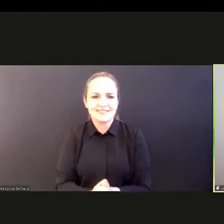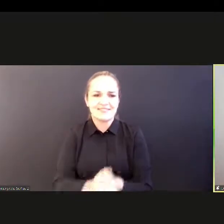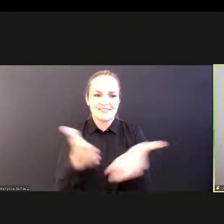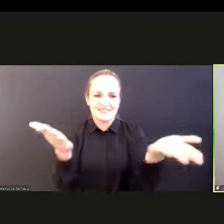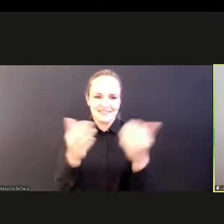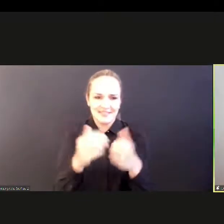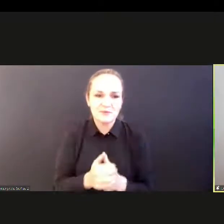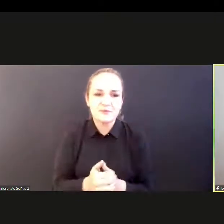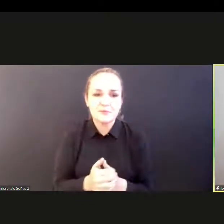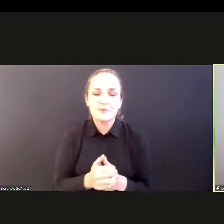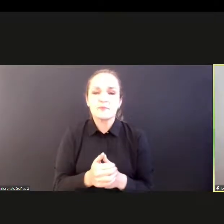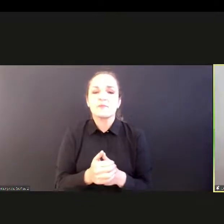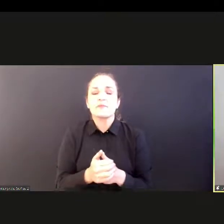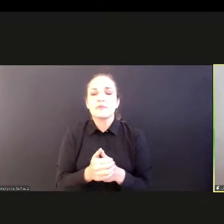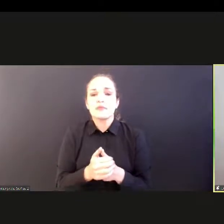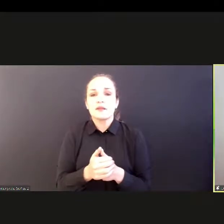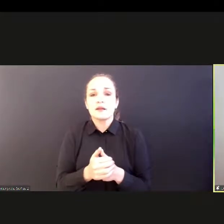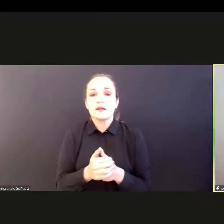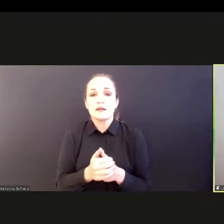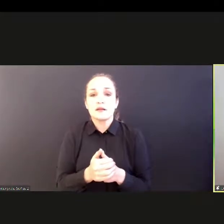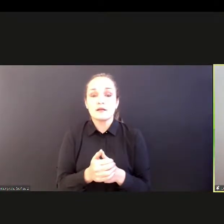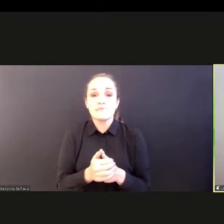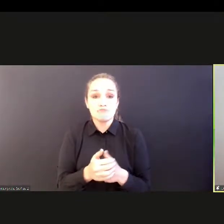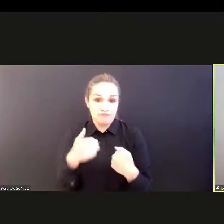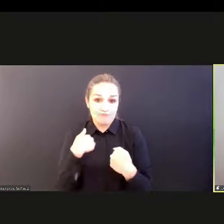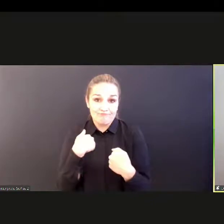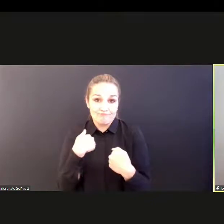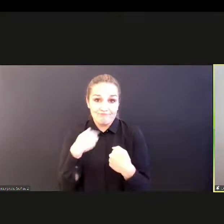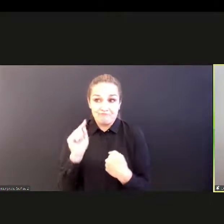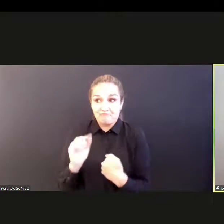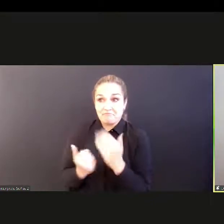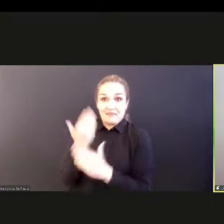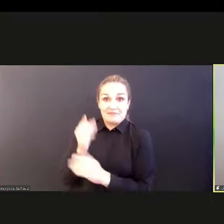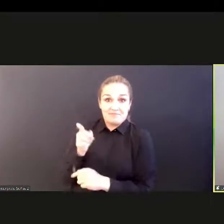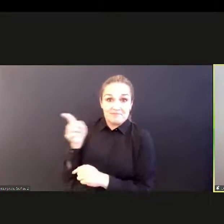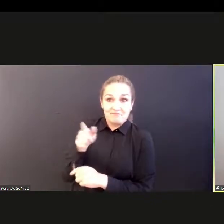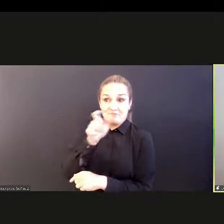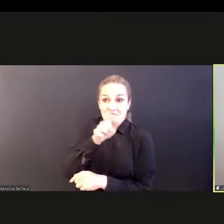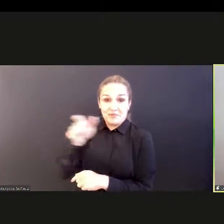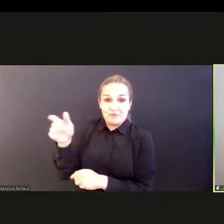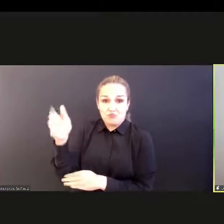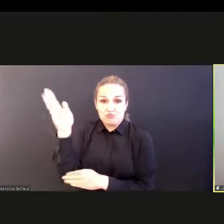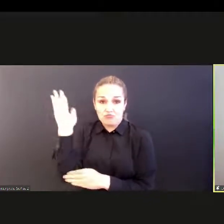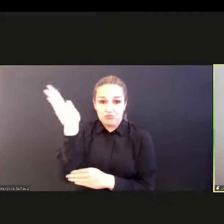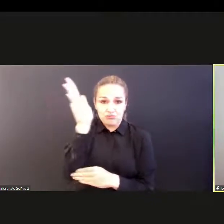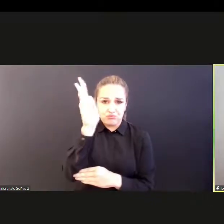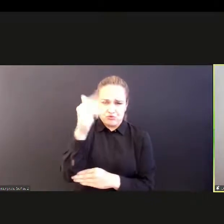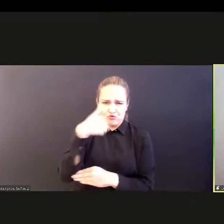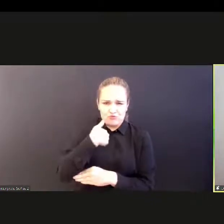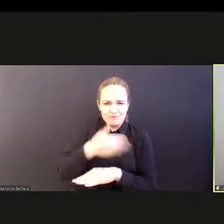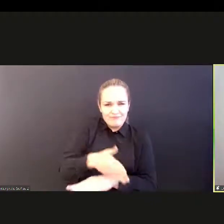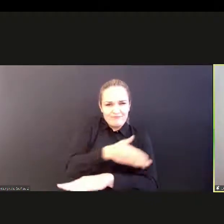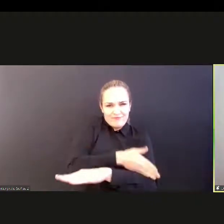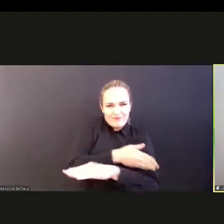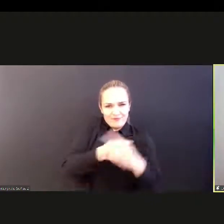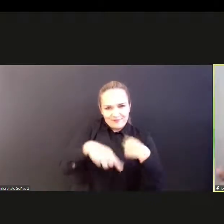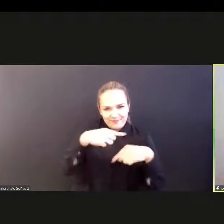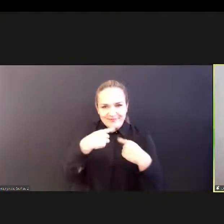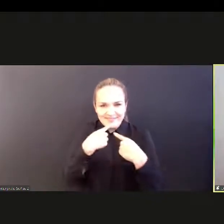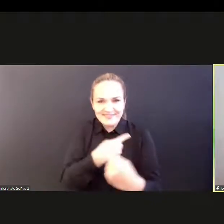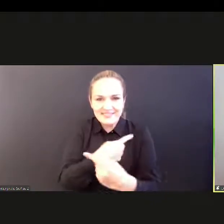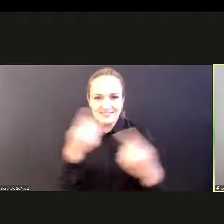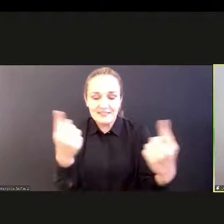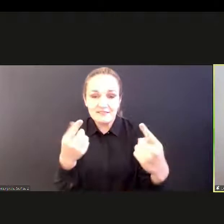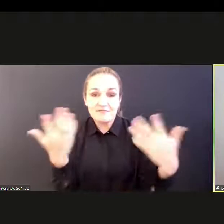the panelists, I just wanted to take advantage of this platform to say a few words about the role of the university and